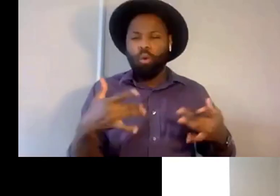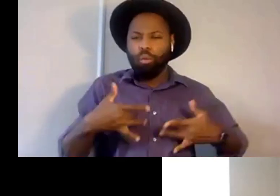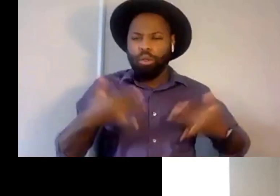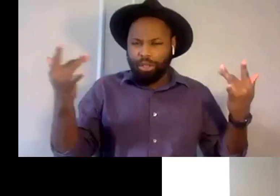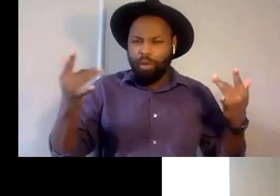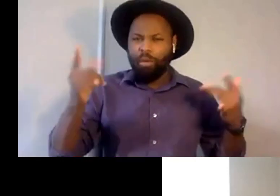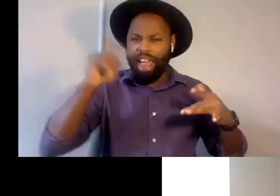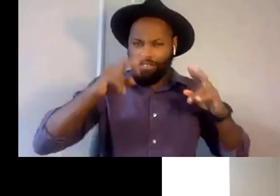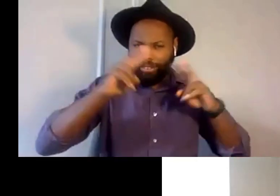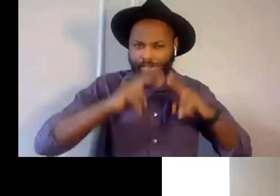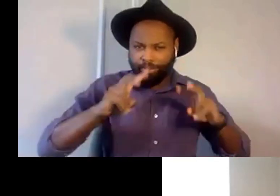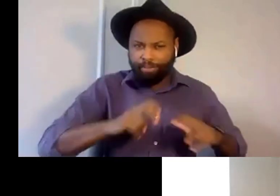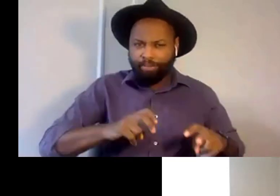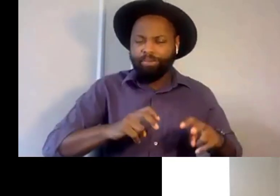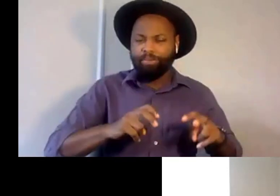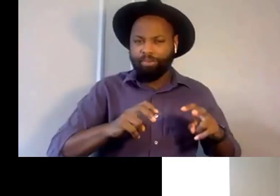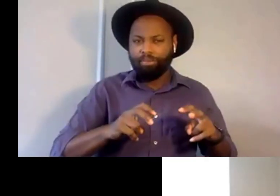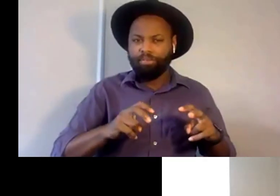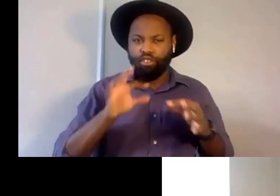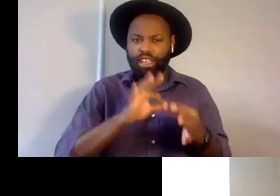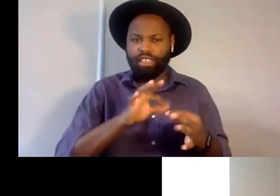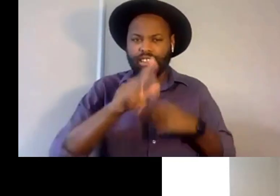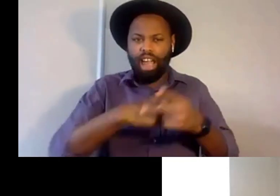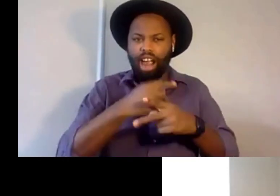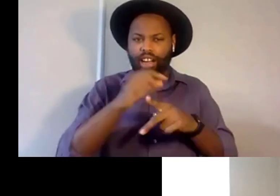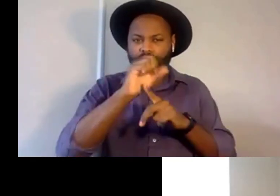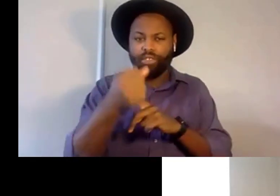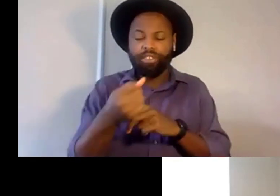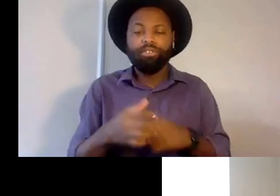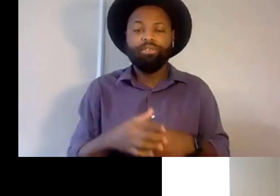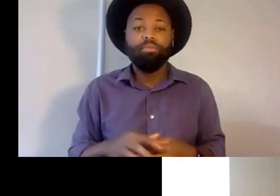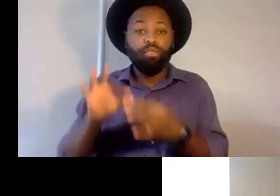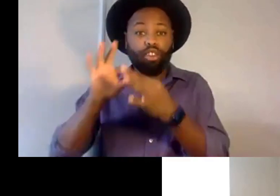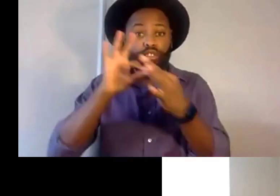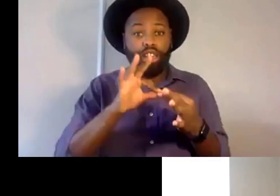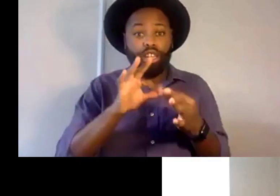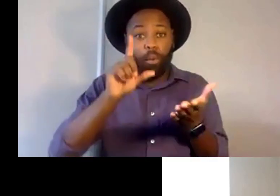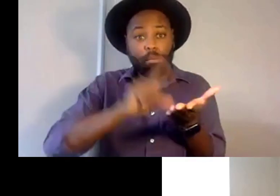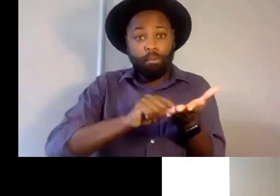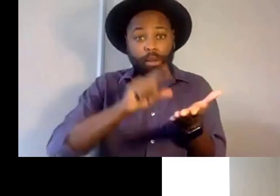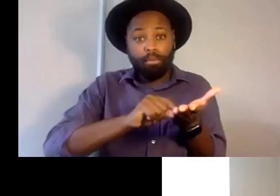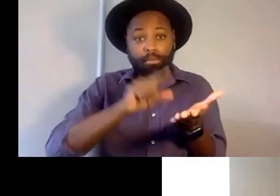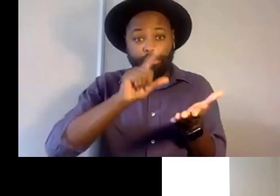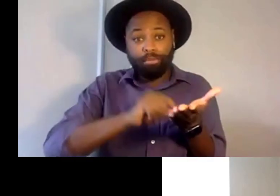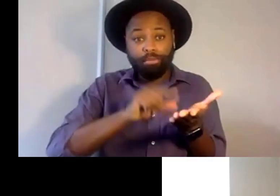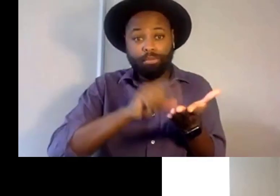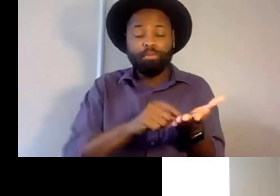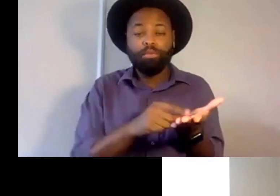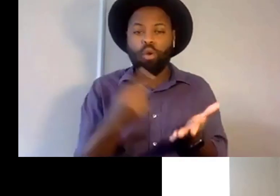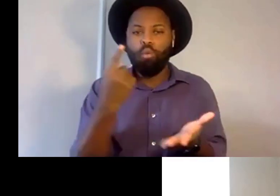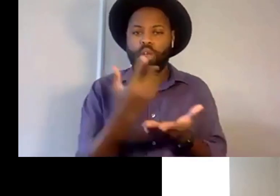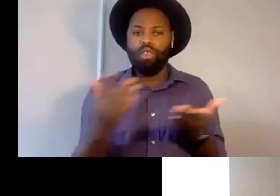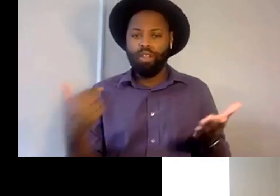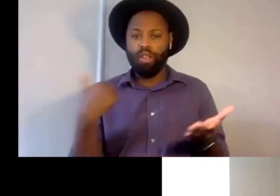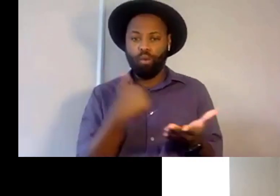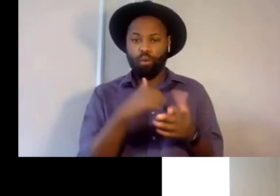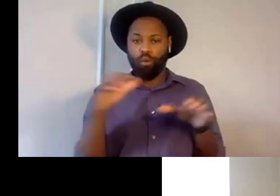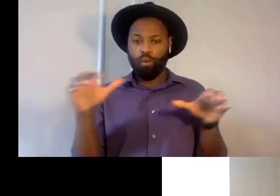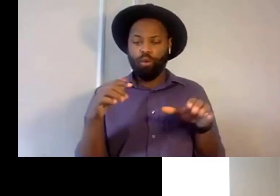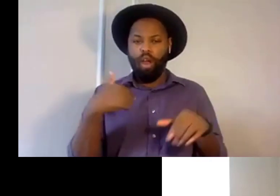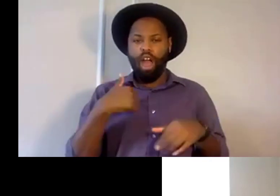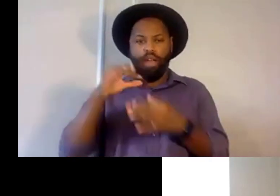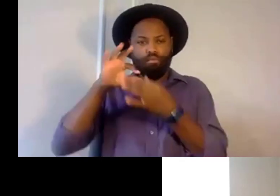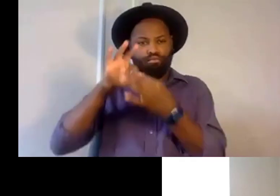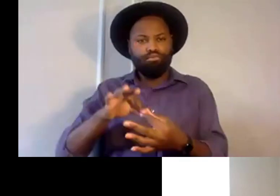these situations. And in terms of publishing, one of the things that we are doing, and I'm in the humanities side